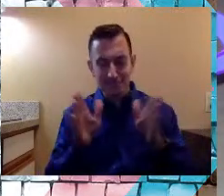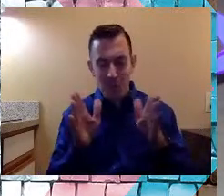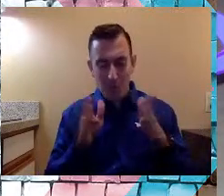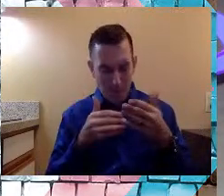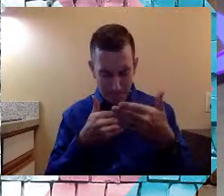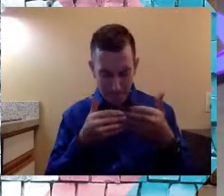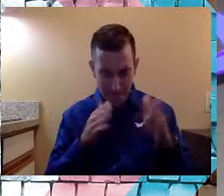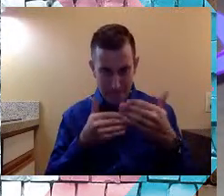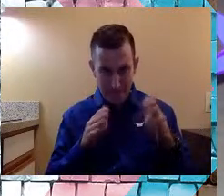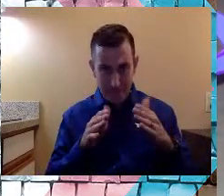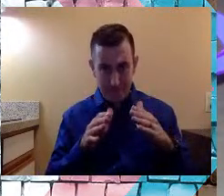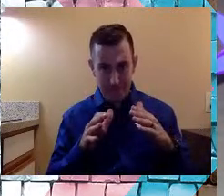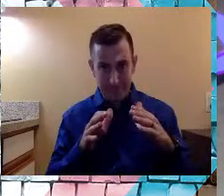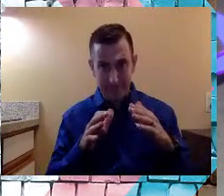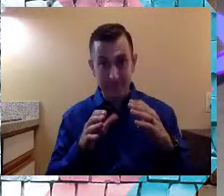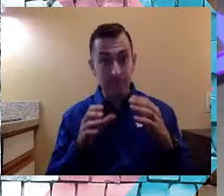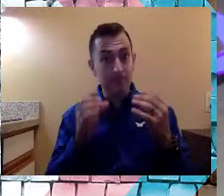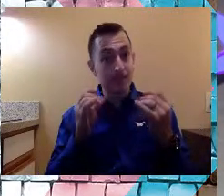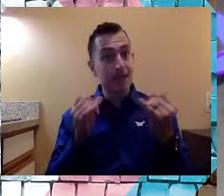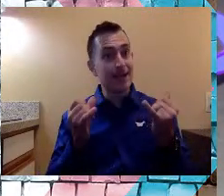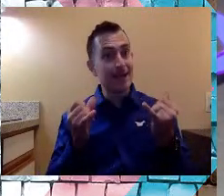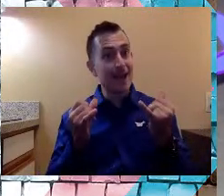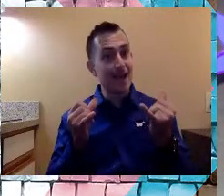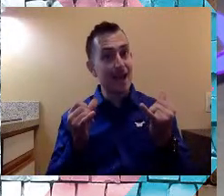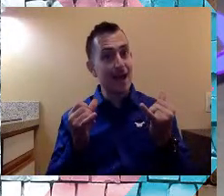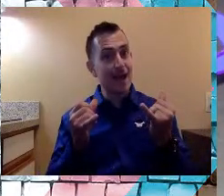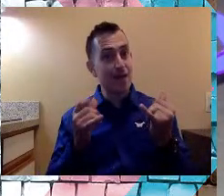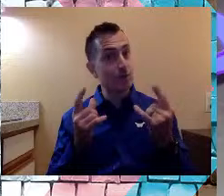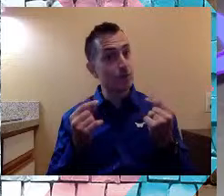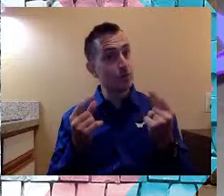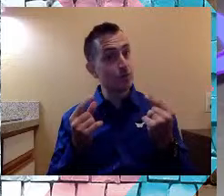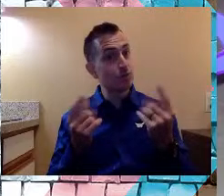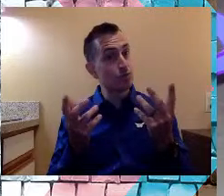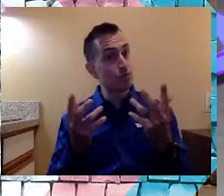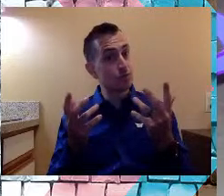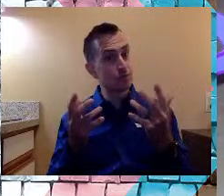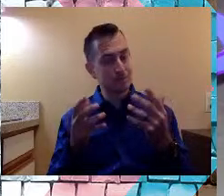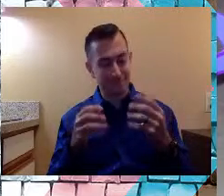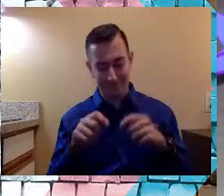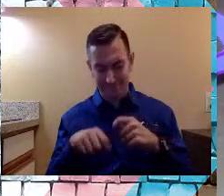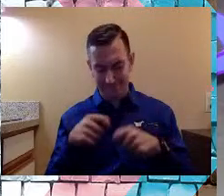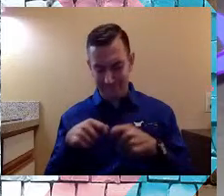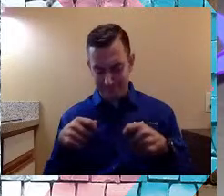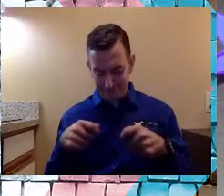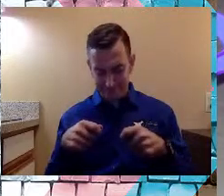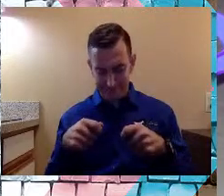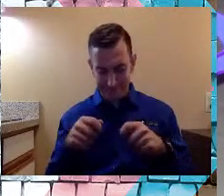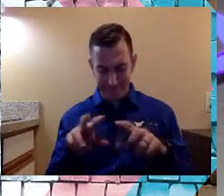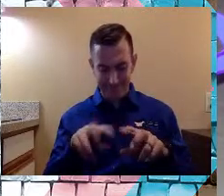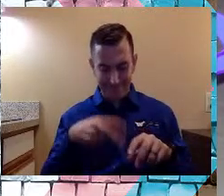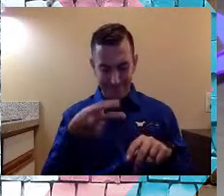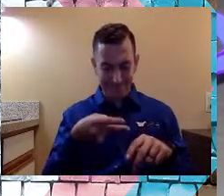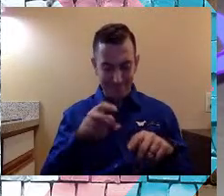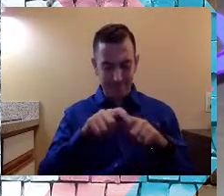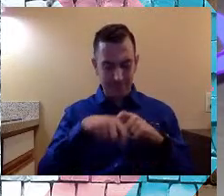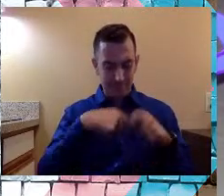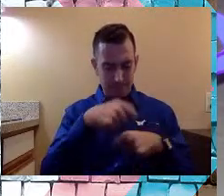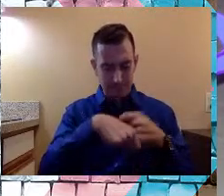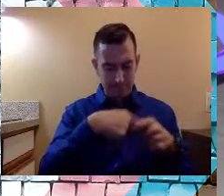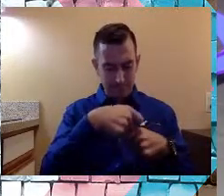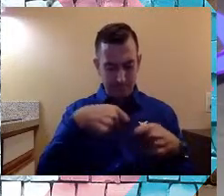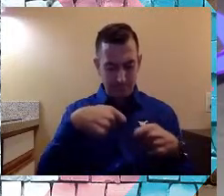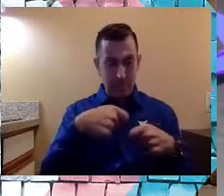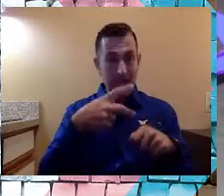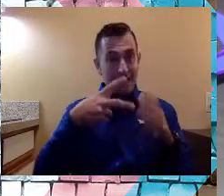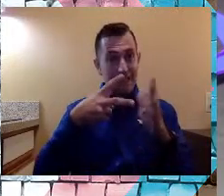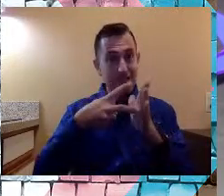idea. And now this time I suggest you tie it 2 times. So that was 1